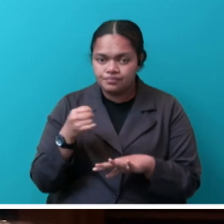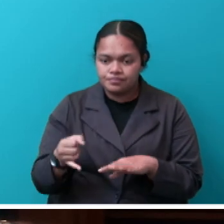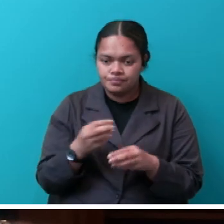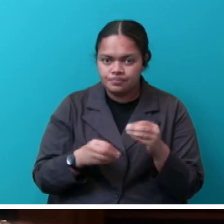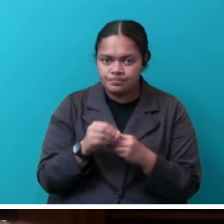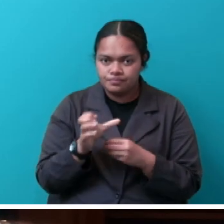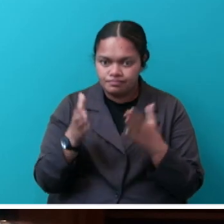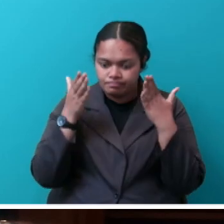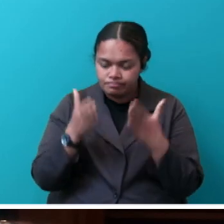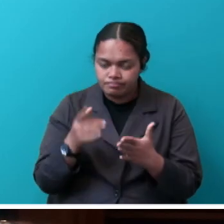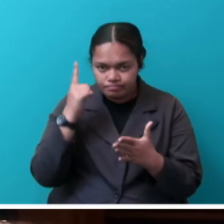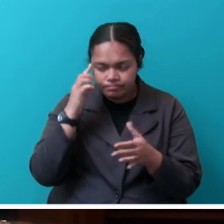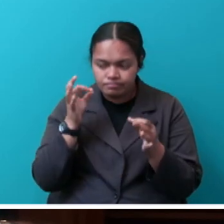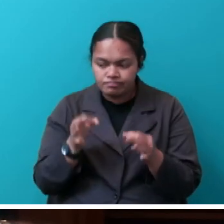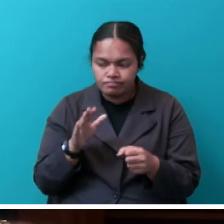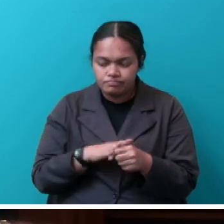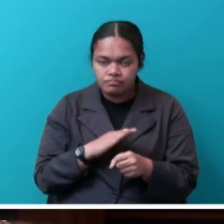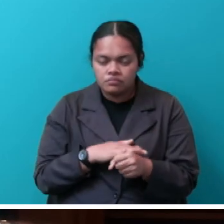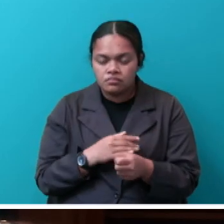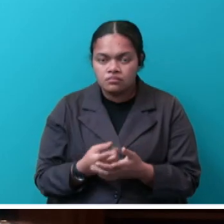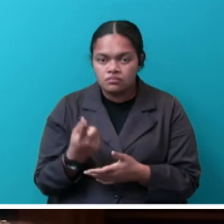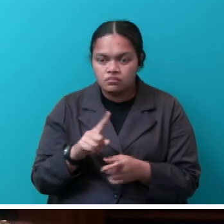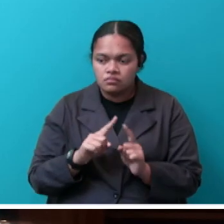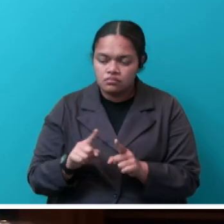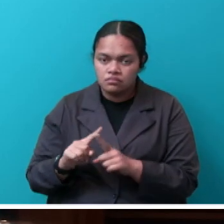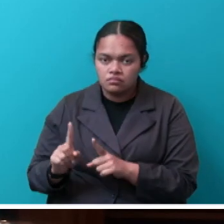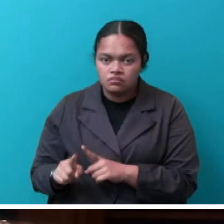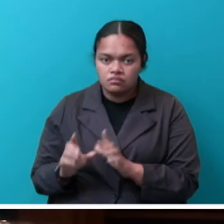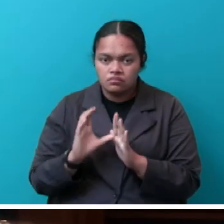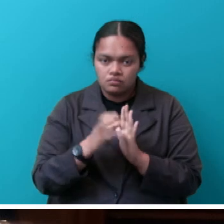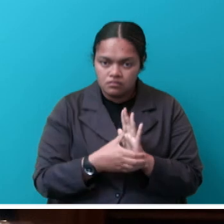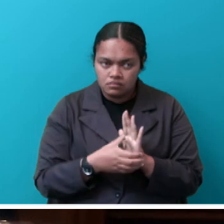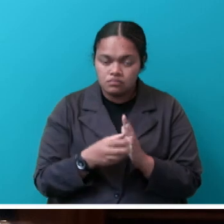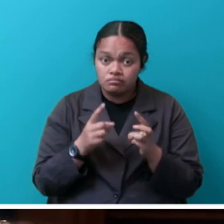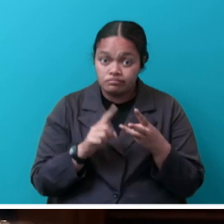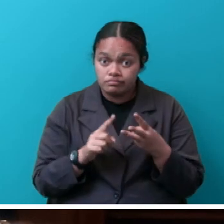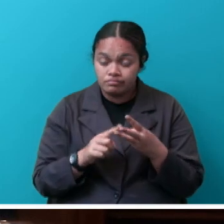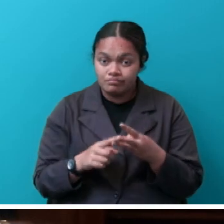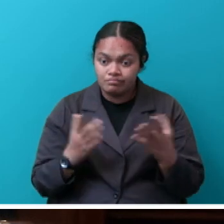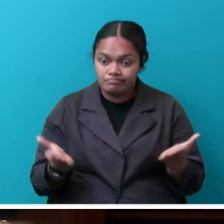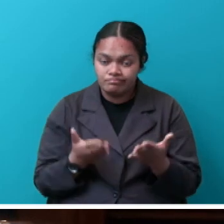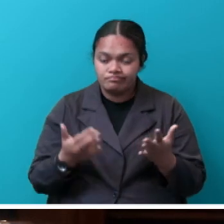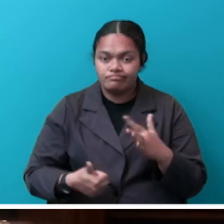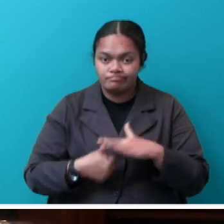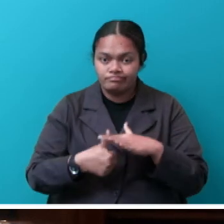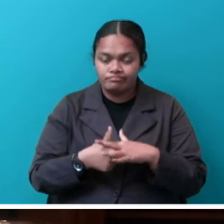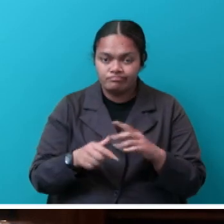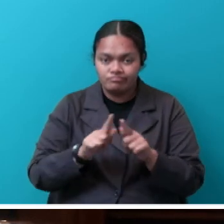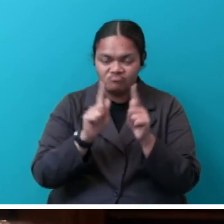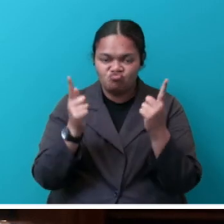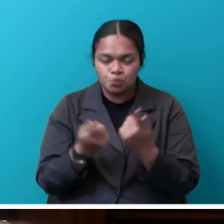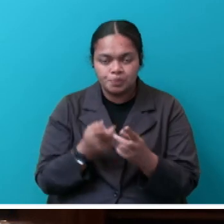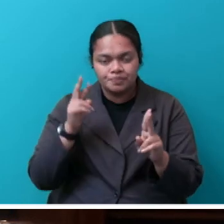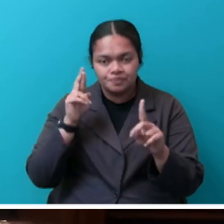critical decision-making and complex cases. 3, enhanced accessibility. The global reach of the